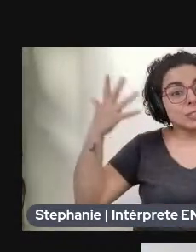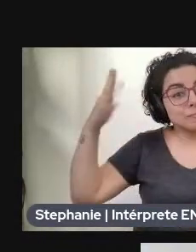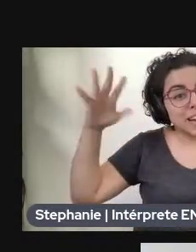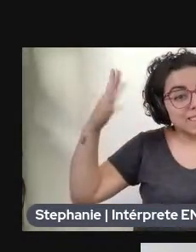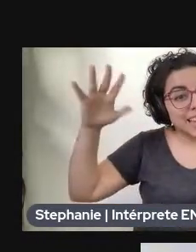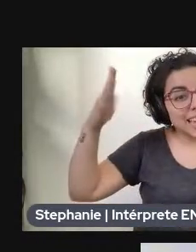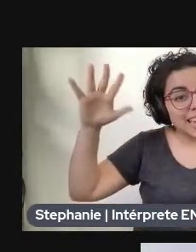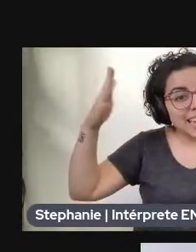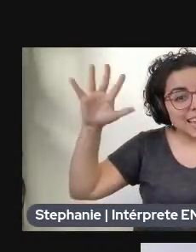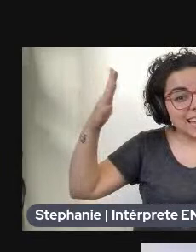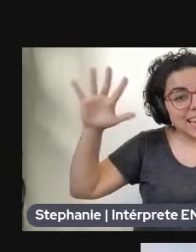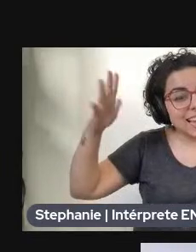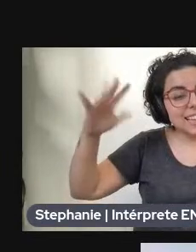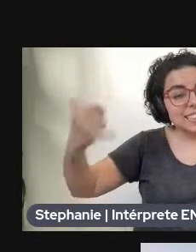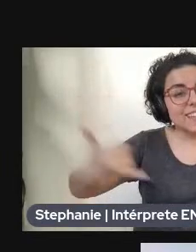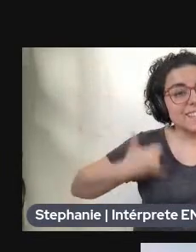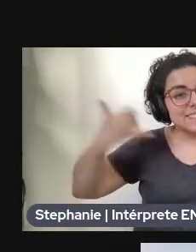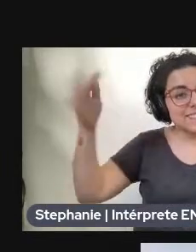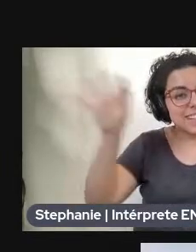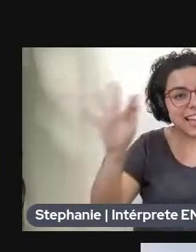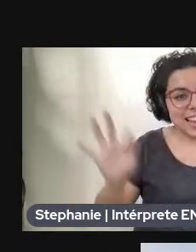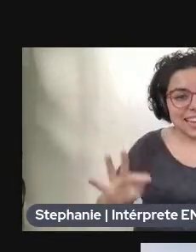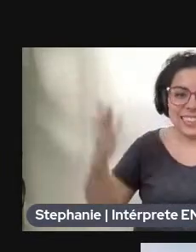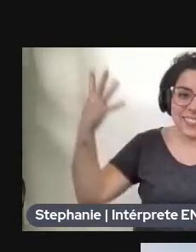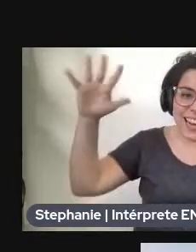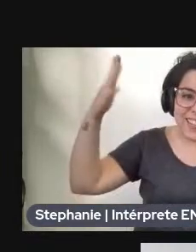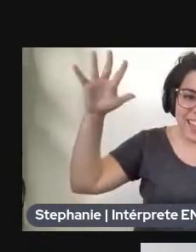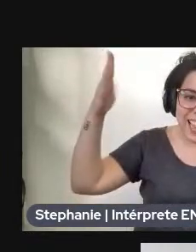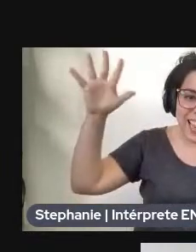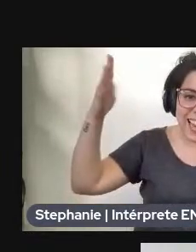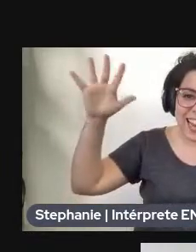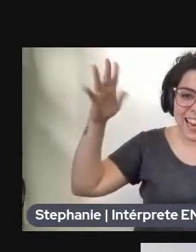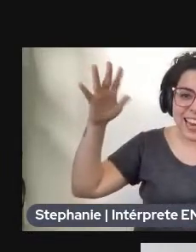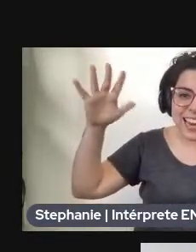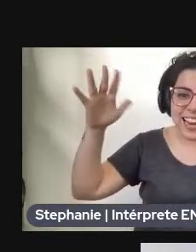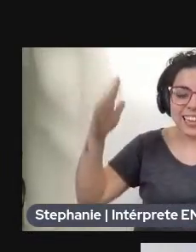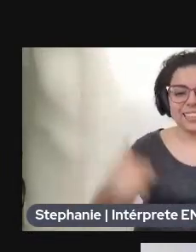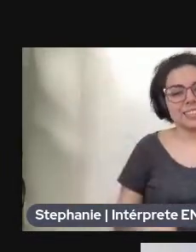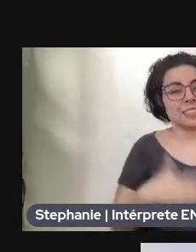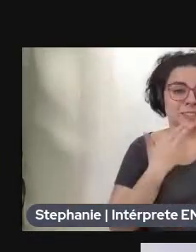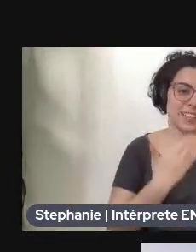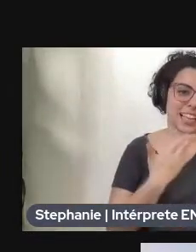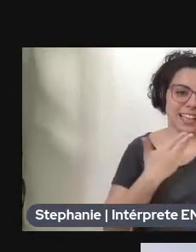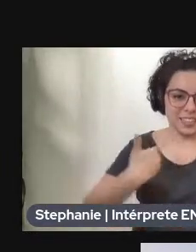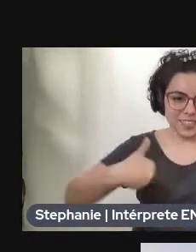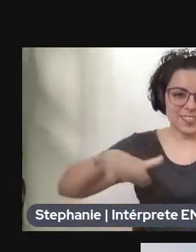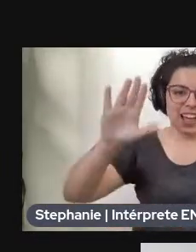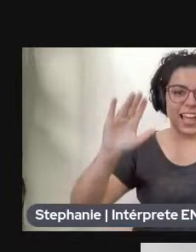Yes, today is my birthday. Thank you. Yeah, I know. Go partying now. Bye-bye. I'm going